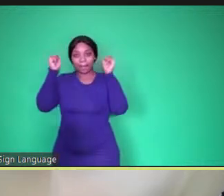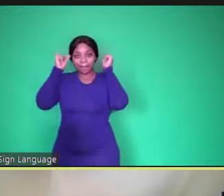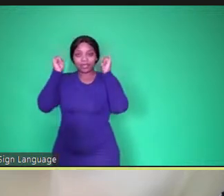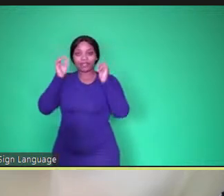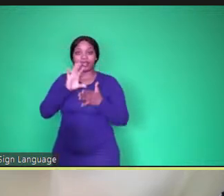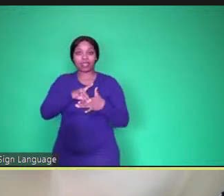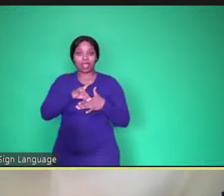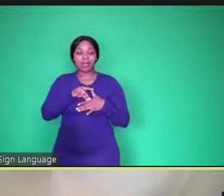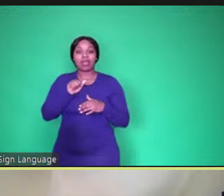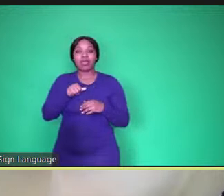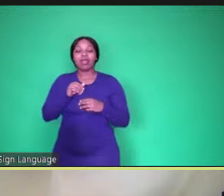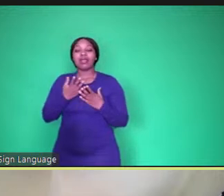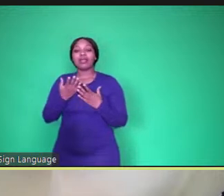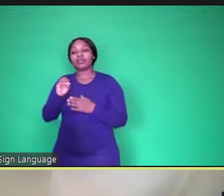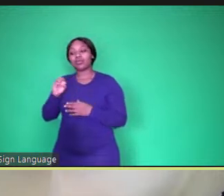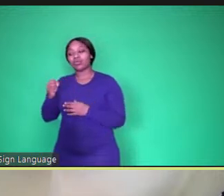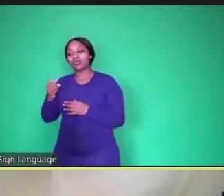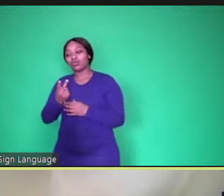street problems, and they've got